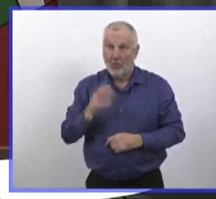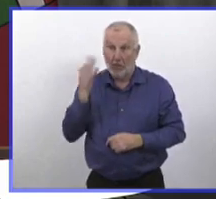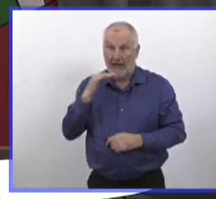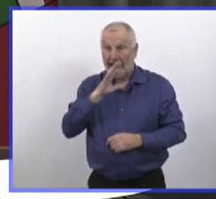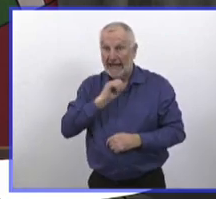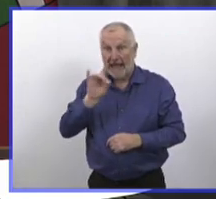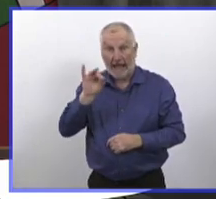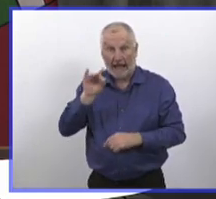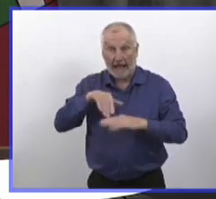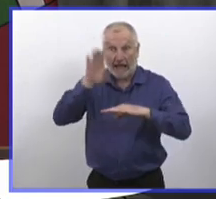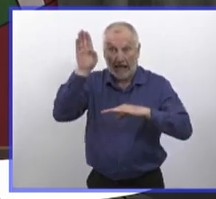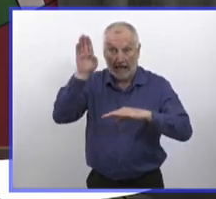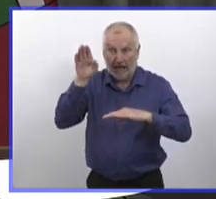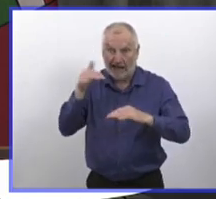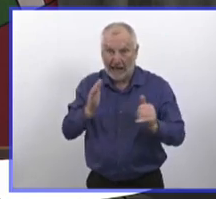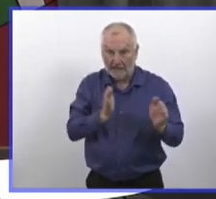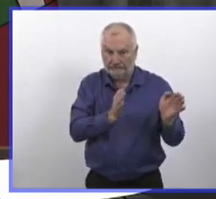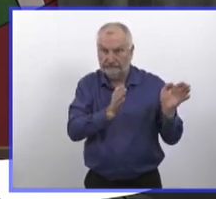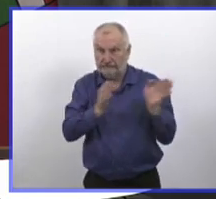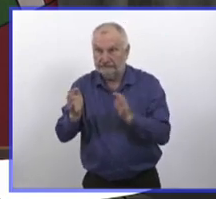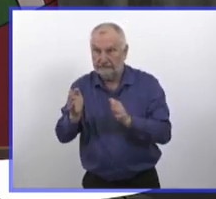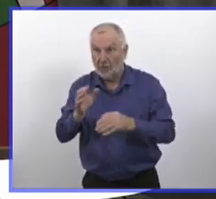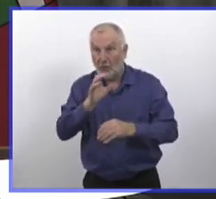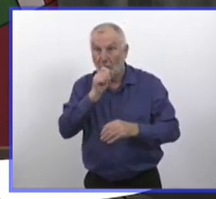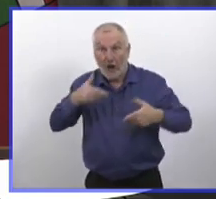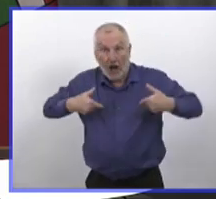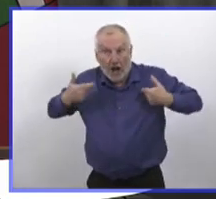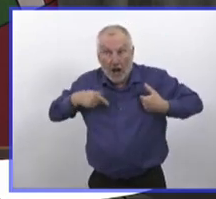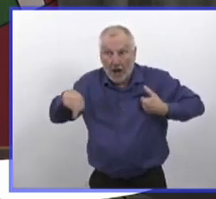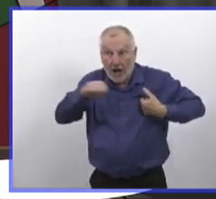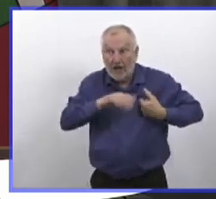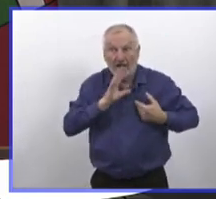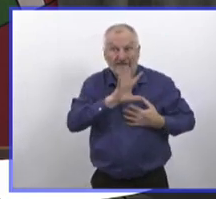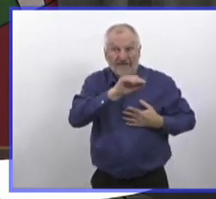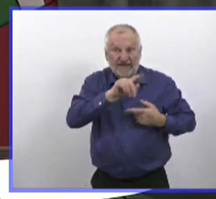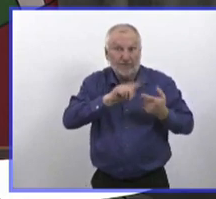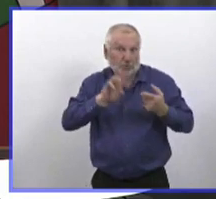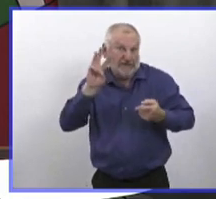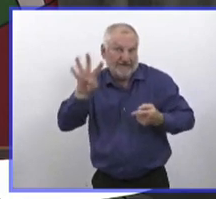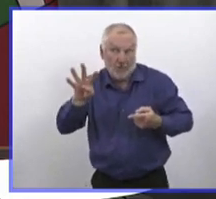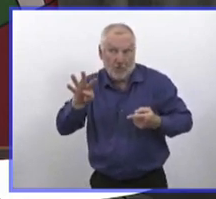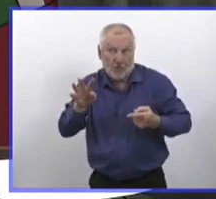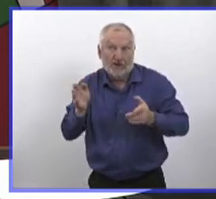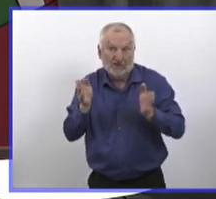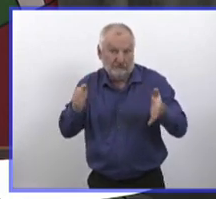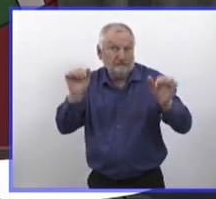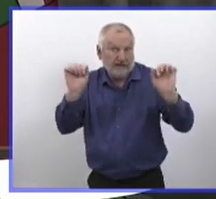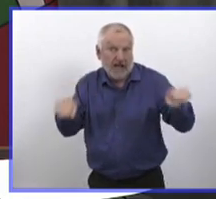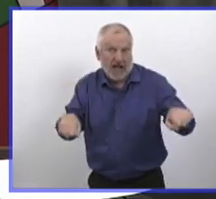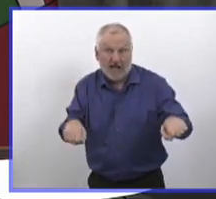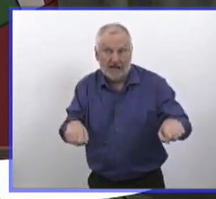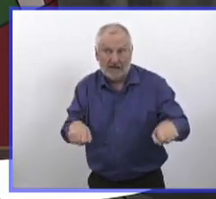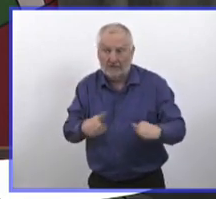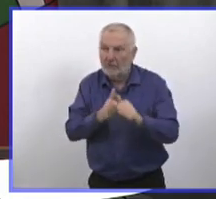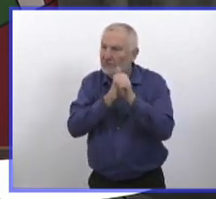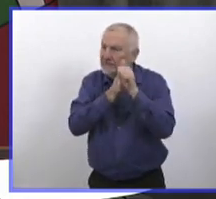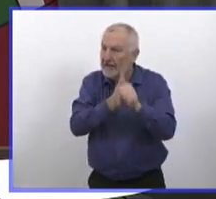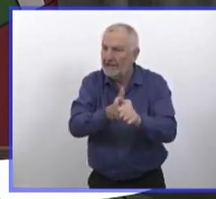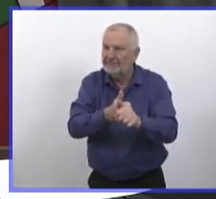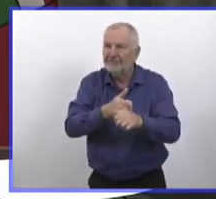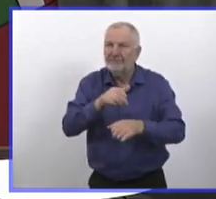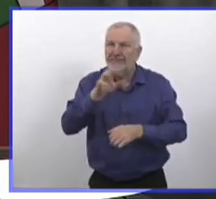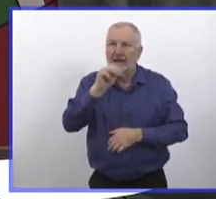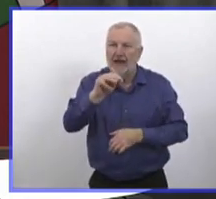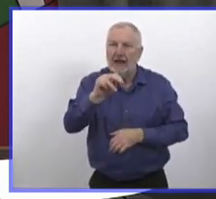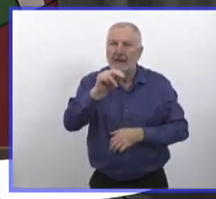by NACI. Ces critères tiennent compte du fait que certaines personnes présentent des problèmes